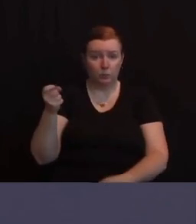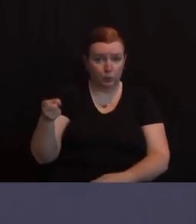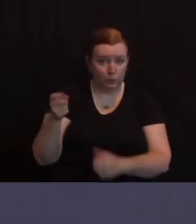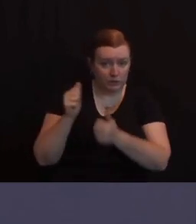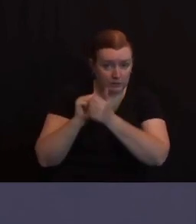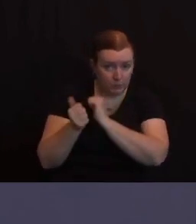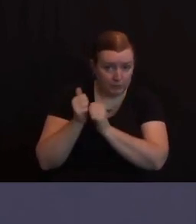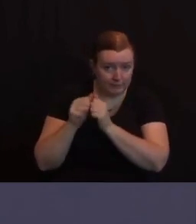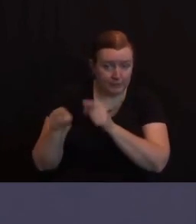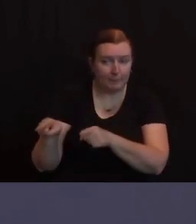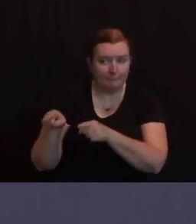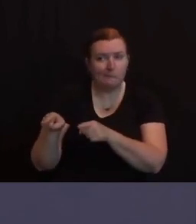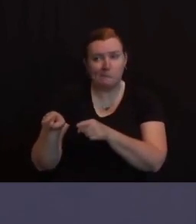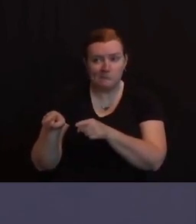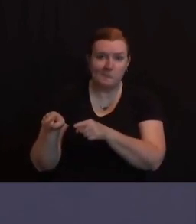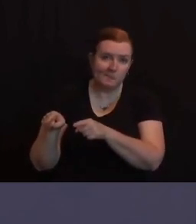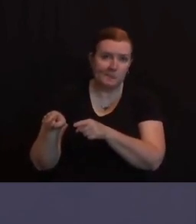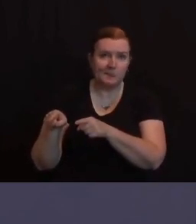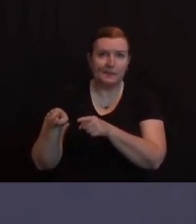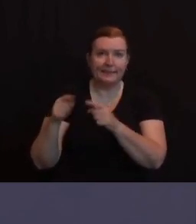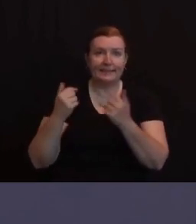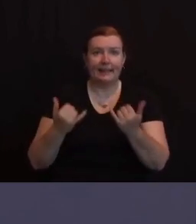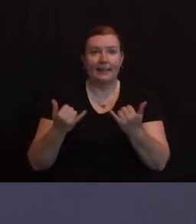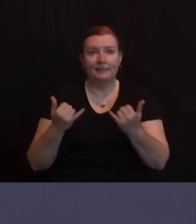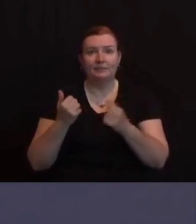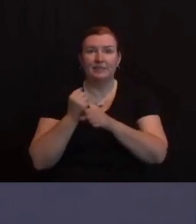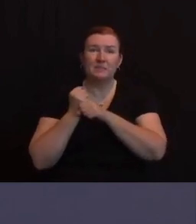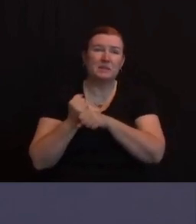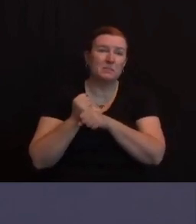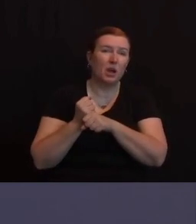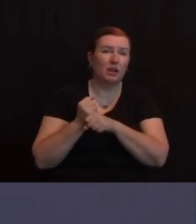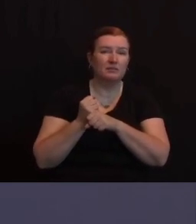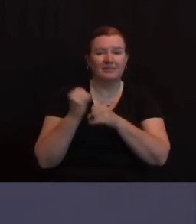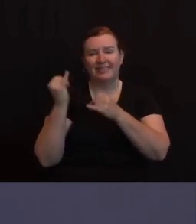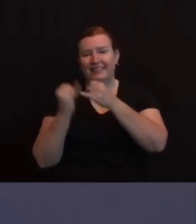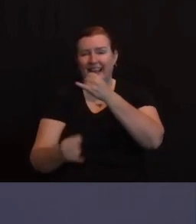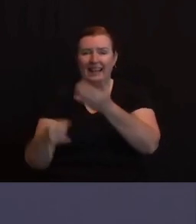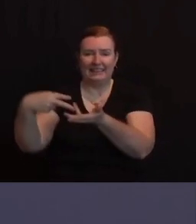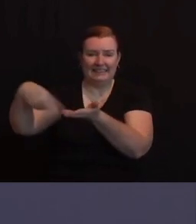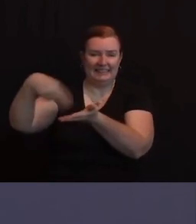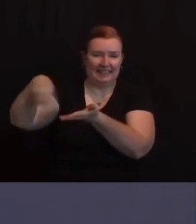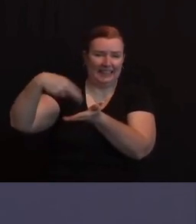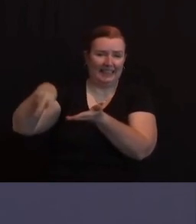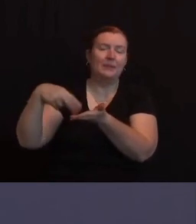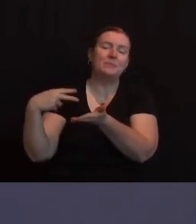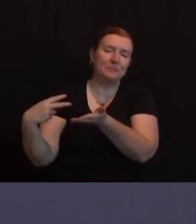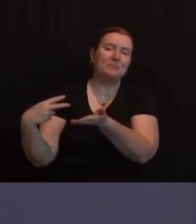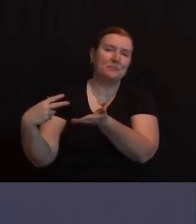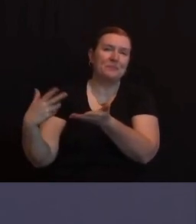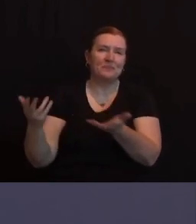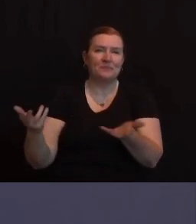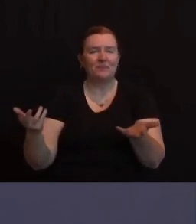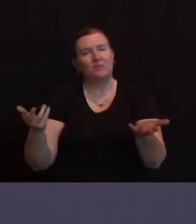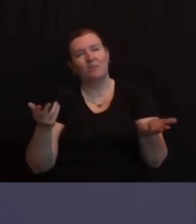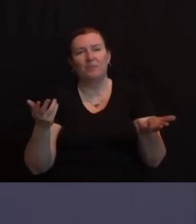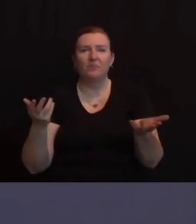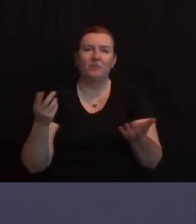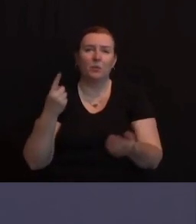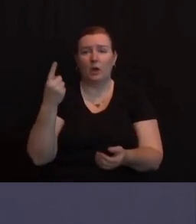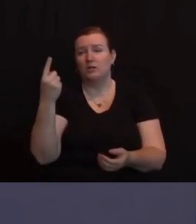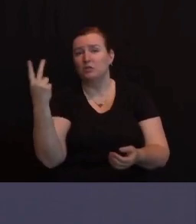around the track of the last dance. Two teams, to the best of my knowledge, dropped. One of them was in Middletown, I forget the second,